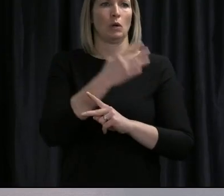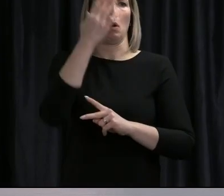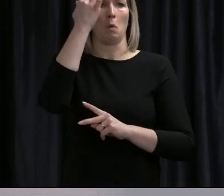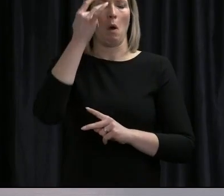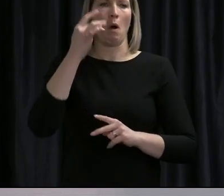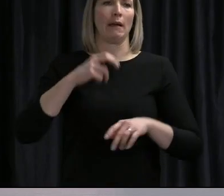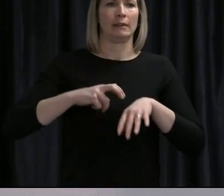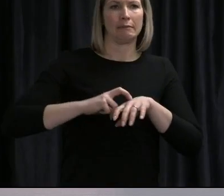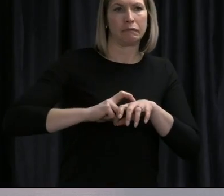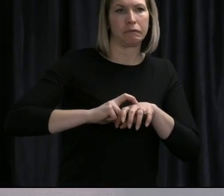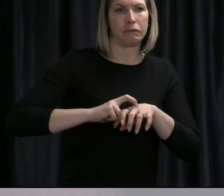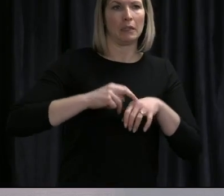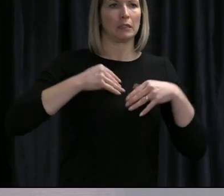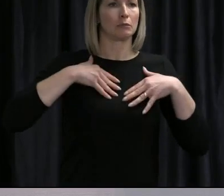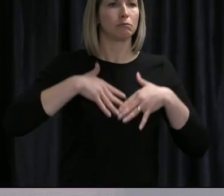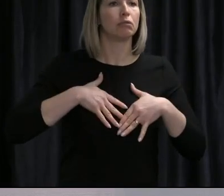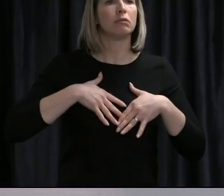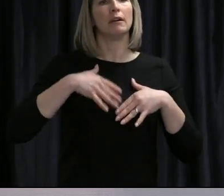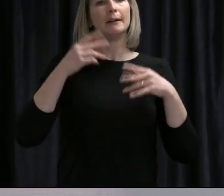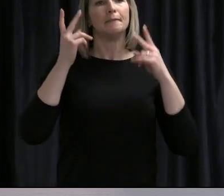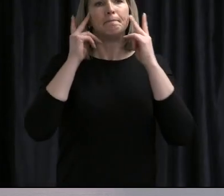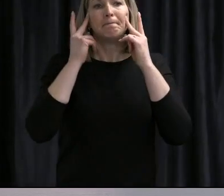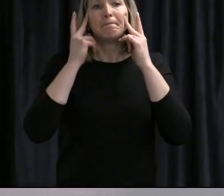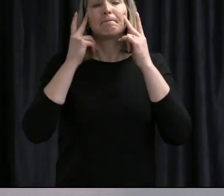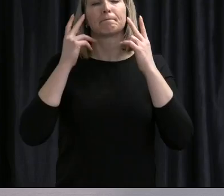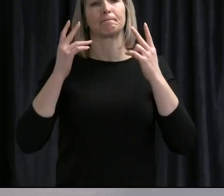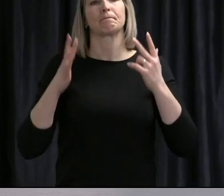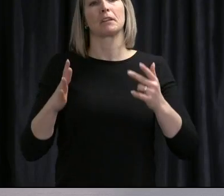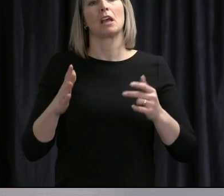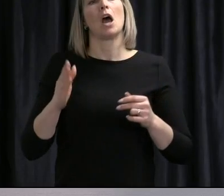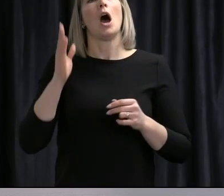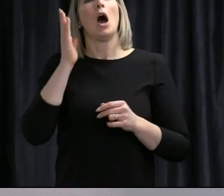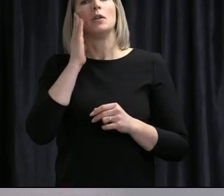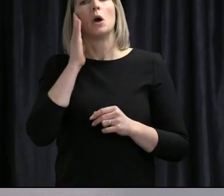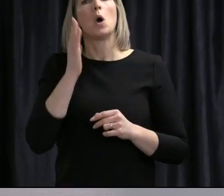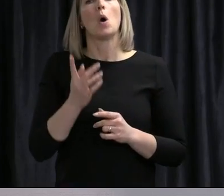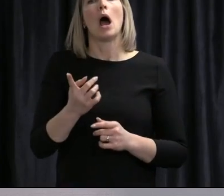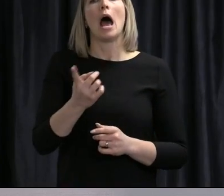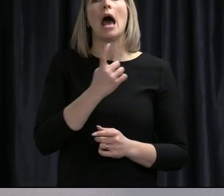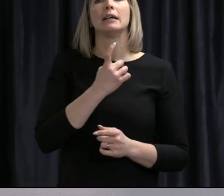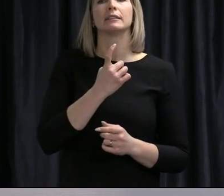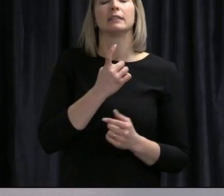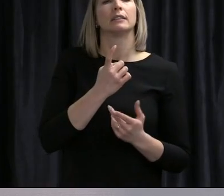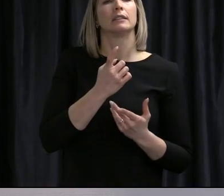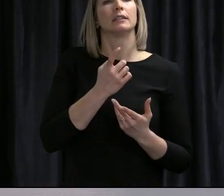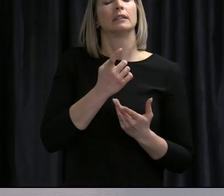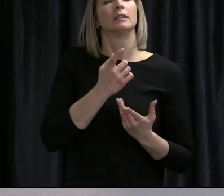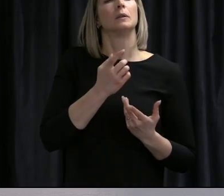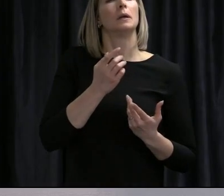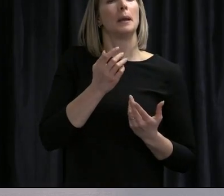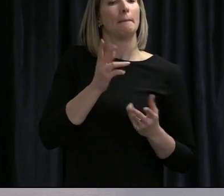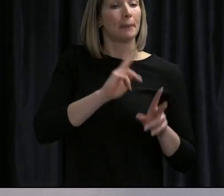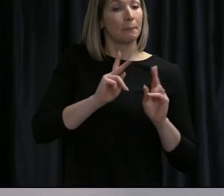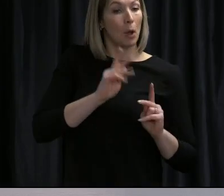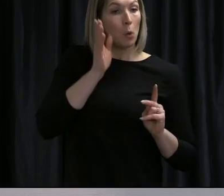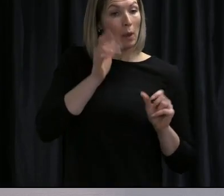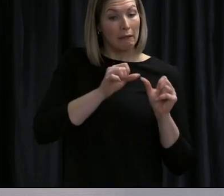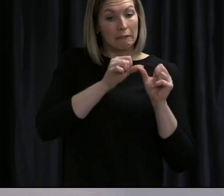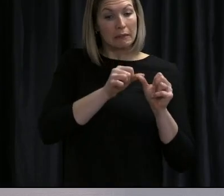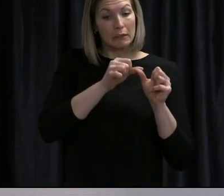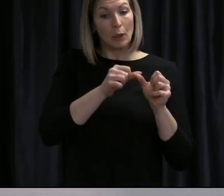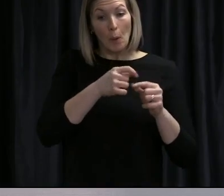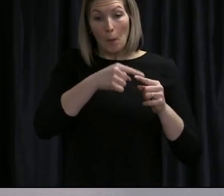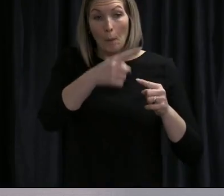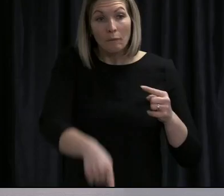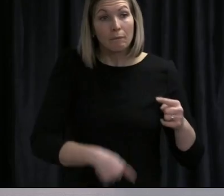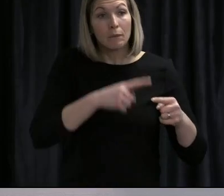surrounding this. Can you give people some, I know it's impossible to say, but can you give people some reassurance? Is this going to go on all year? Is this like